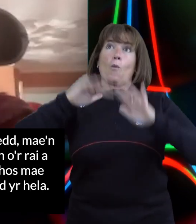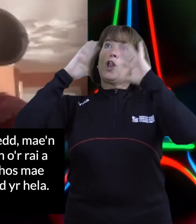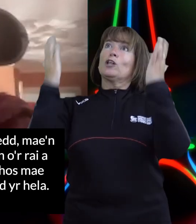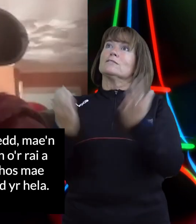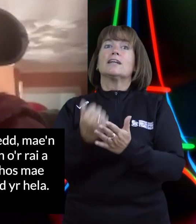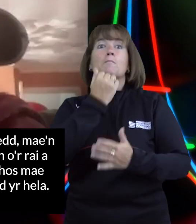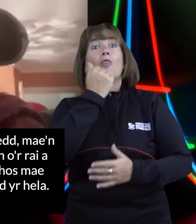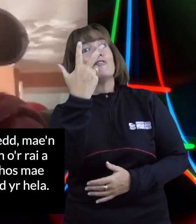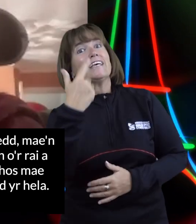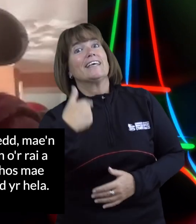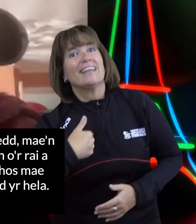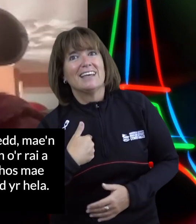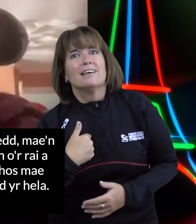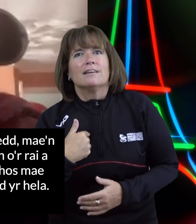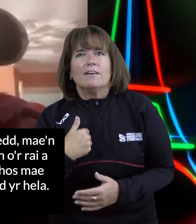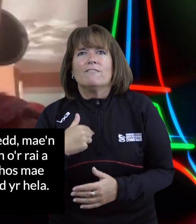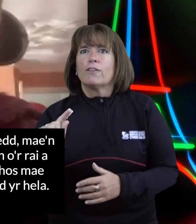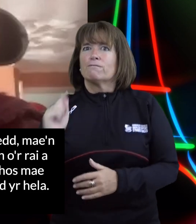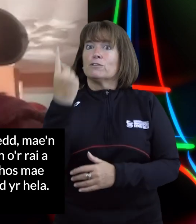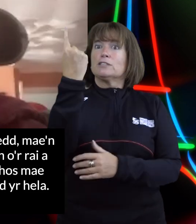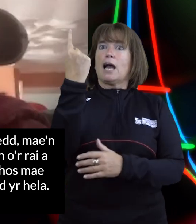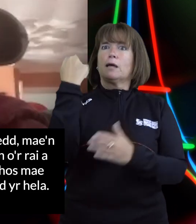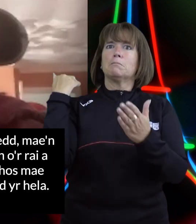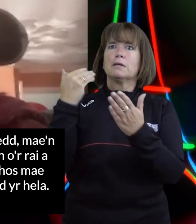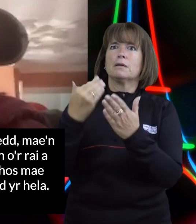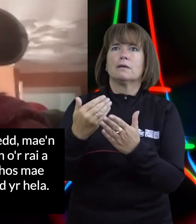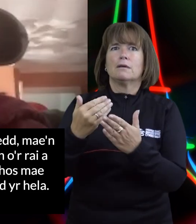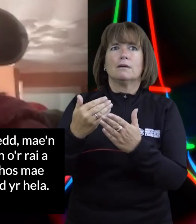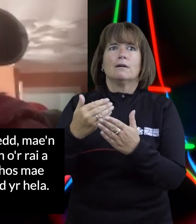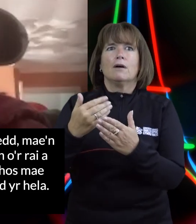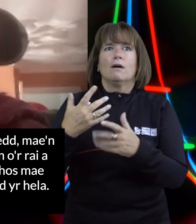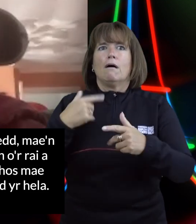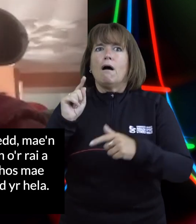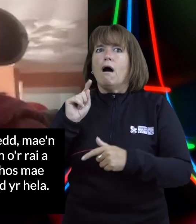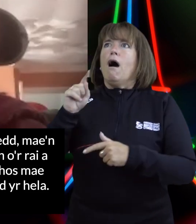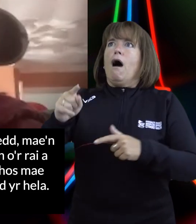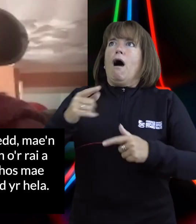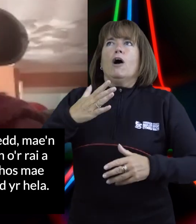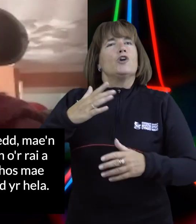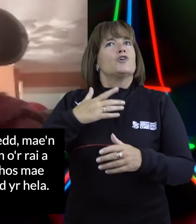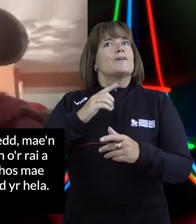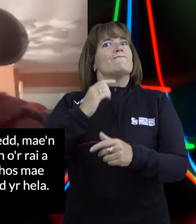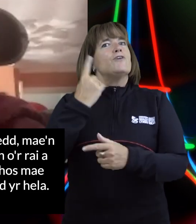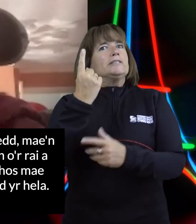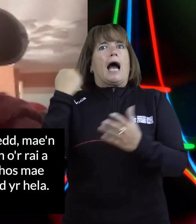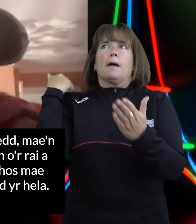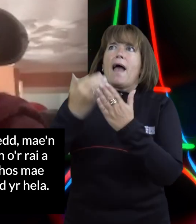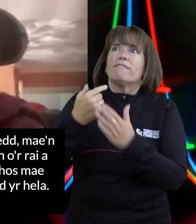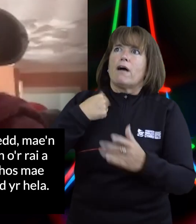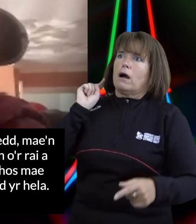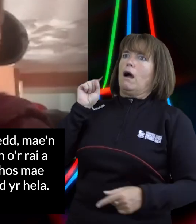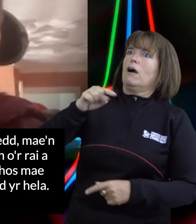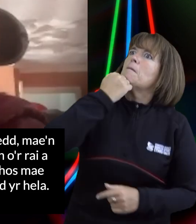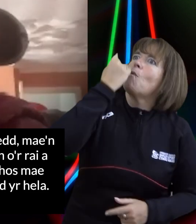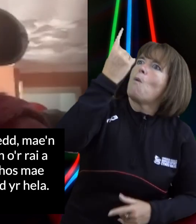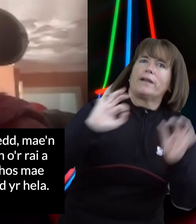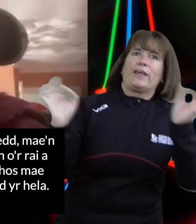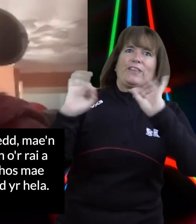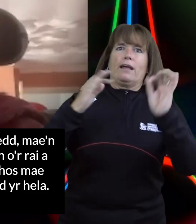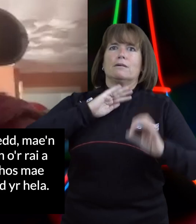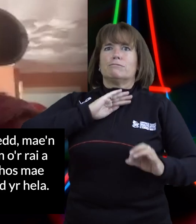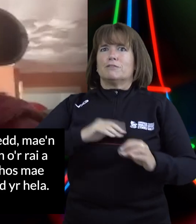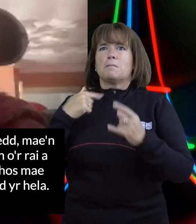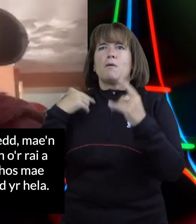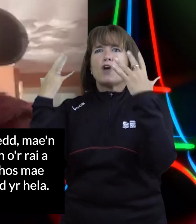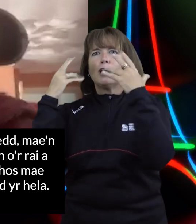I'm ranked third in the world now, so I actually, for the first time, I'm probably not going in as the absolute favourite, which is quite nice. I'm going in as one